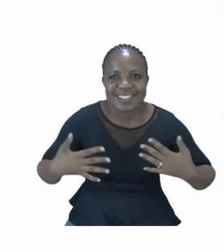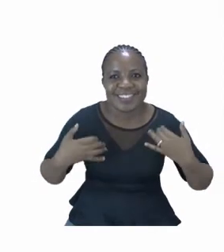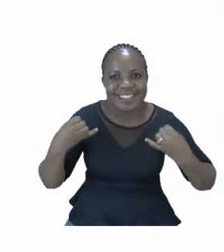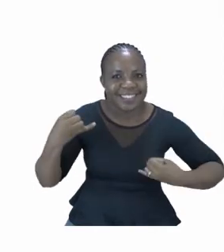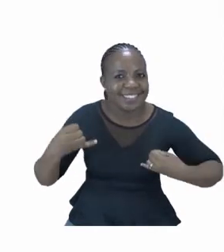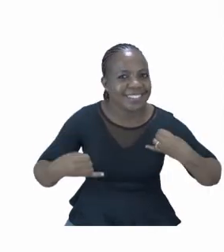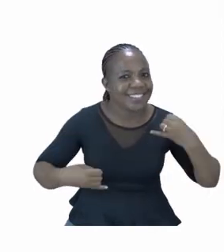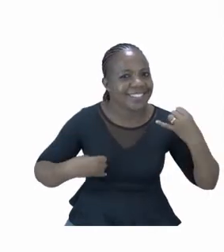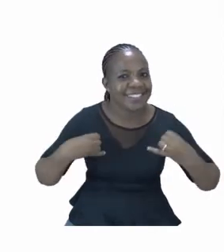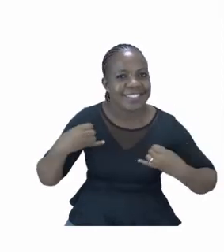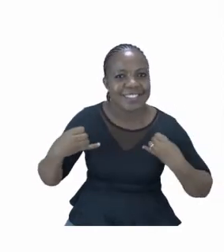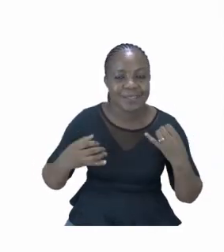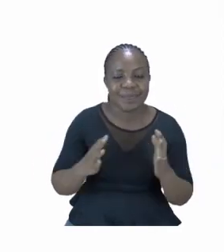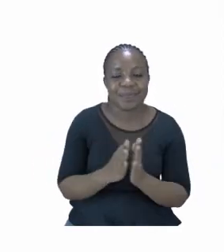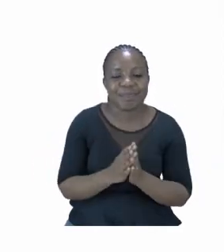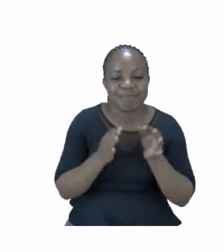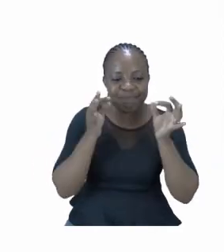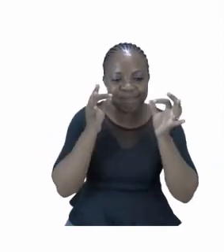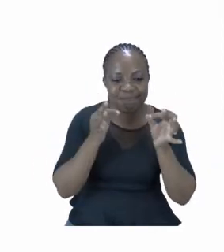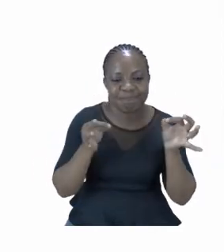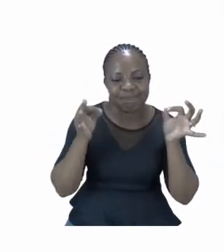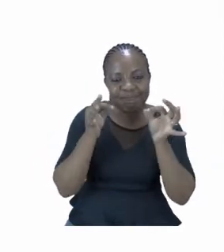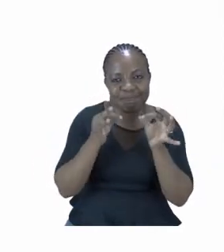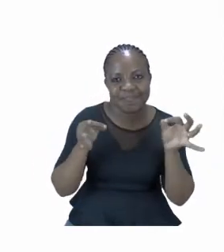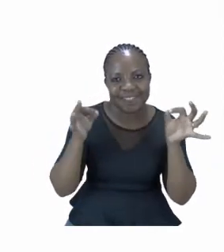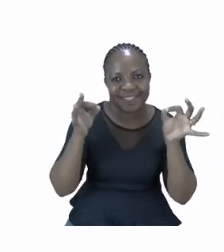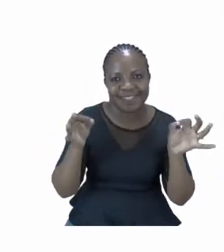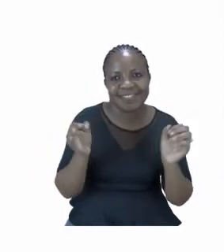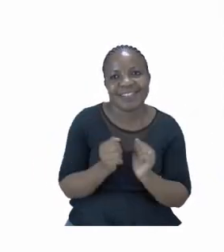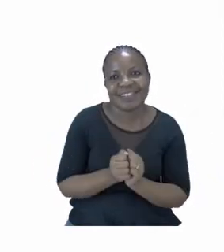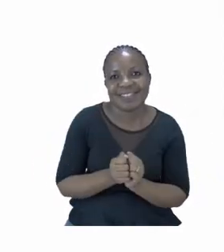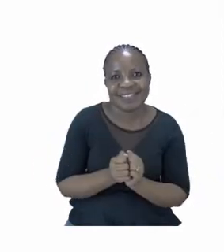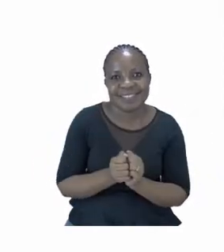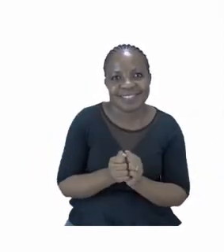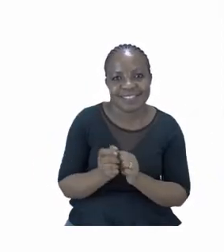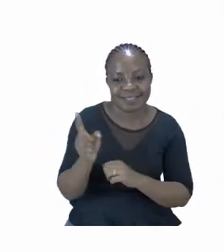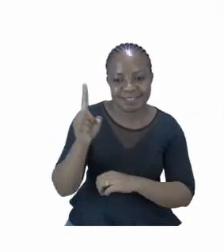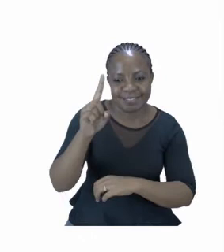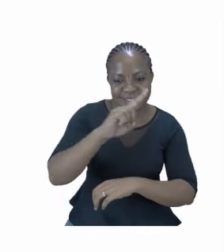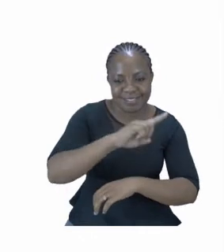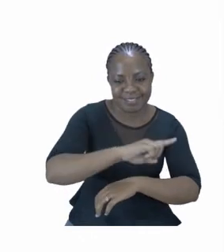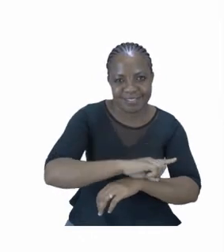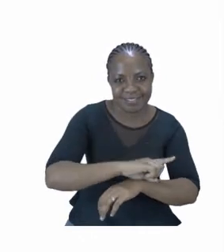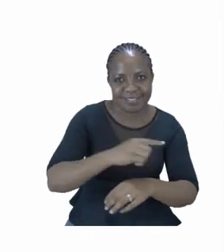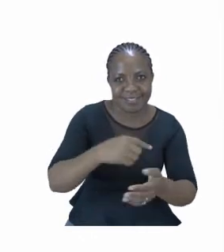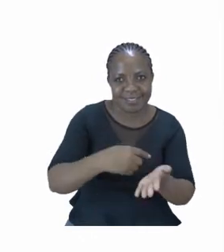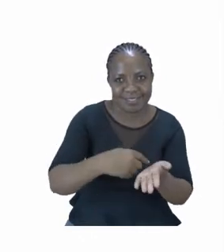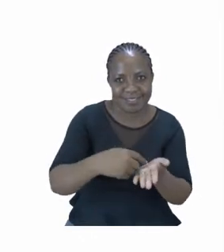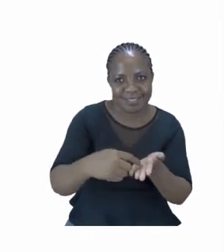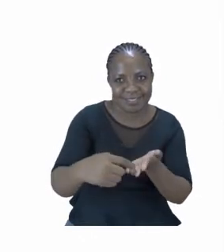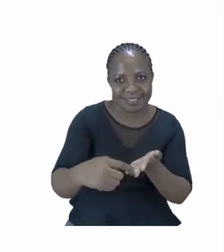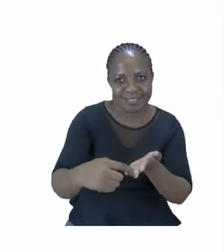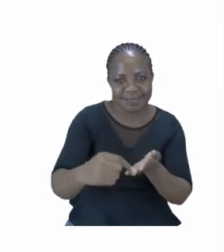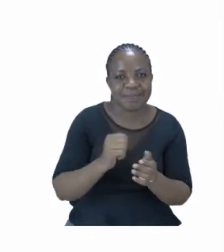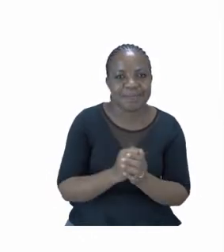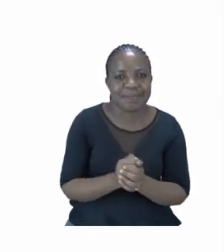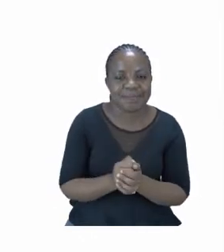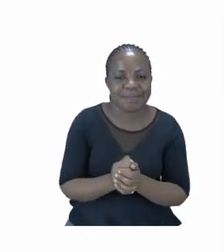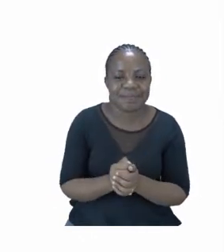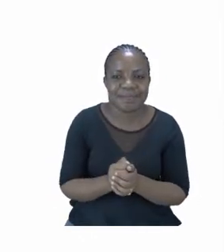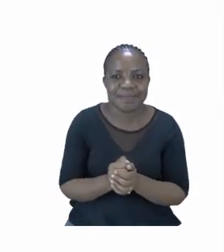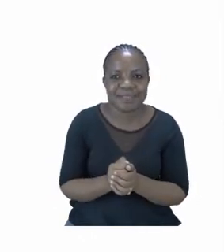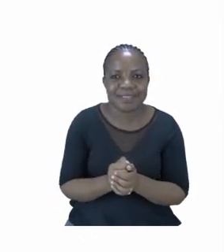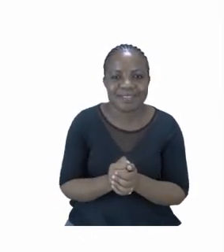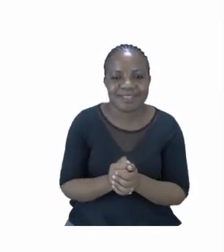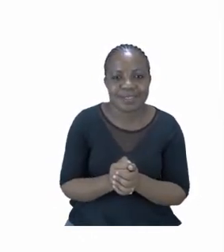song for this one. And I'm so happy to share it with you. Would you like to hear it? Yes, I'm